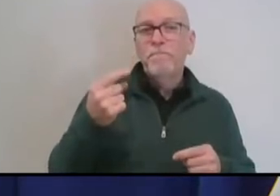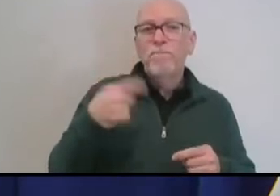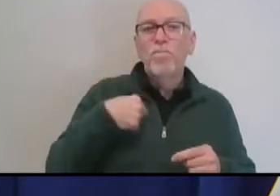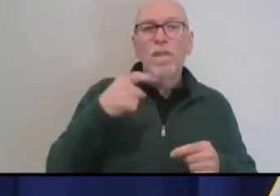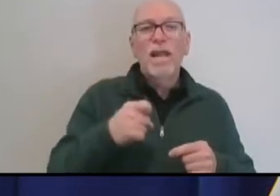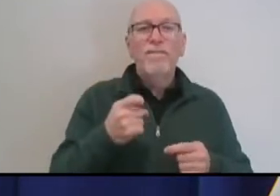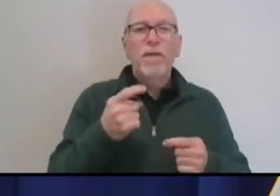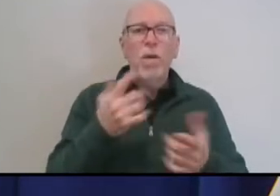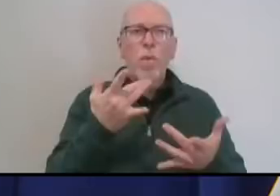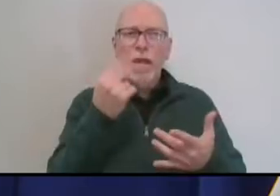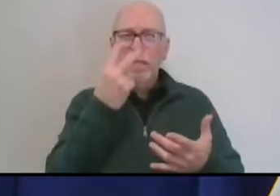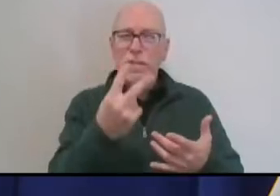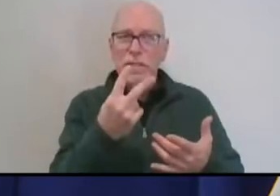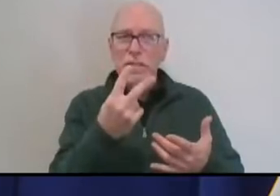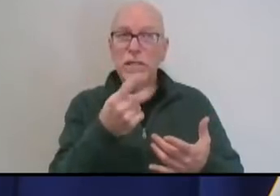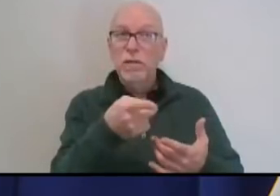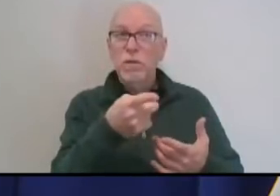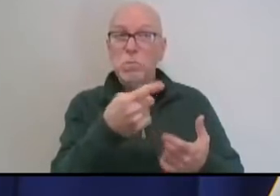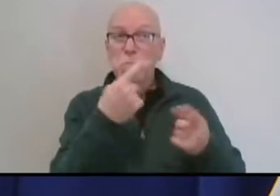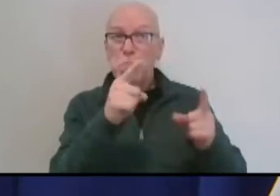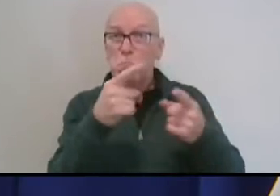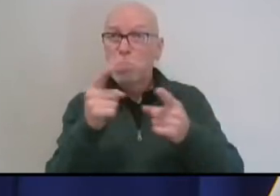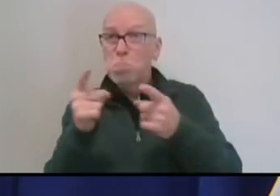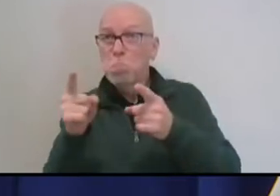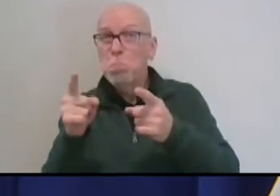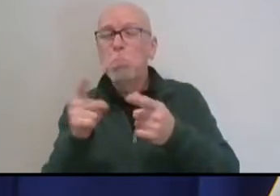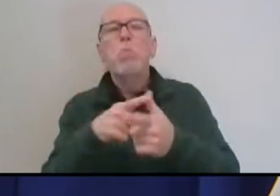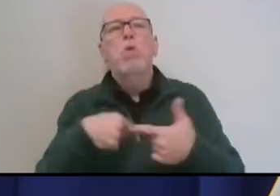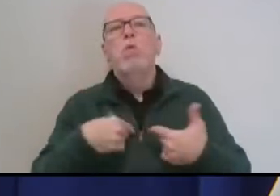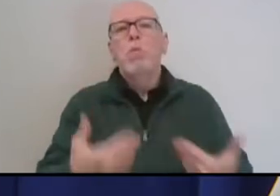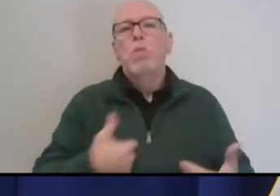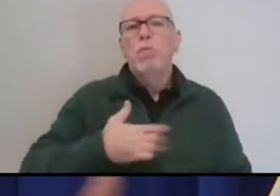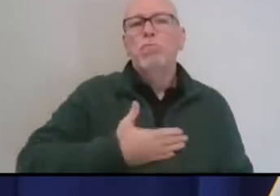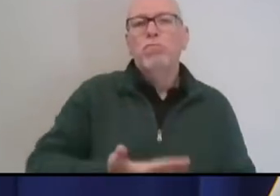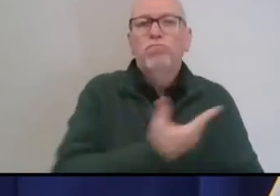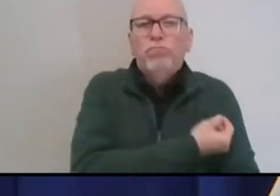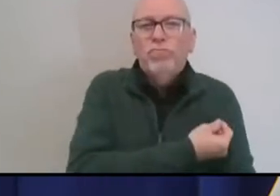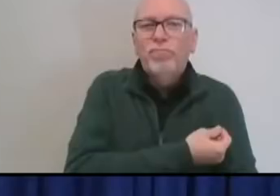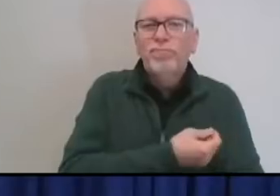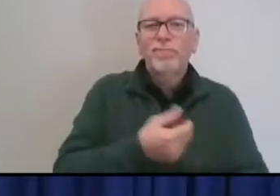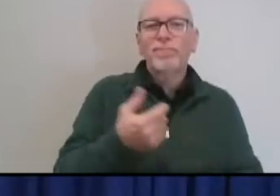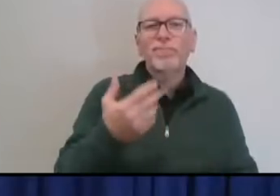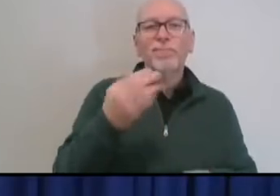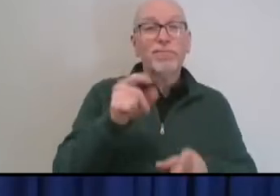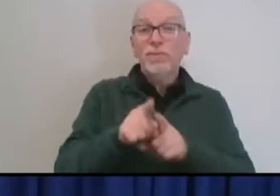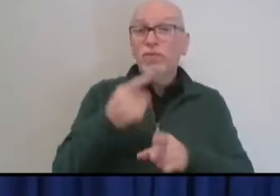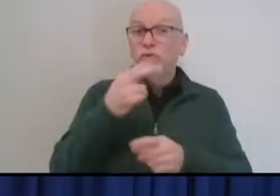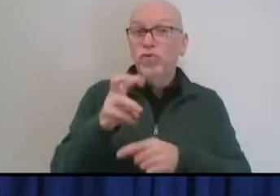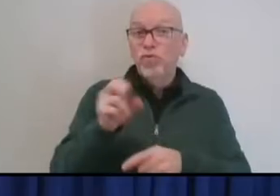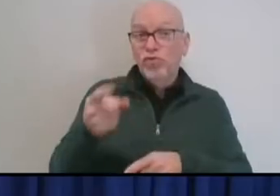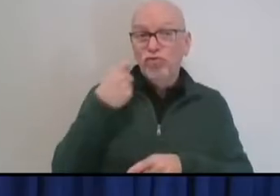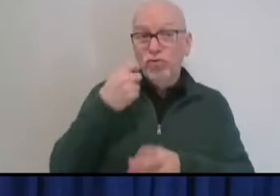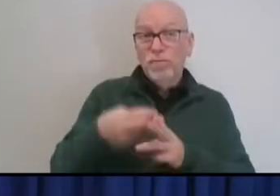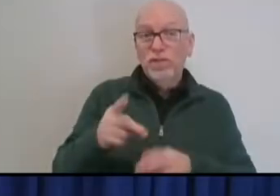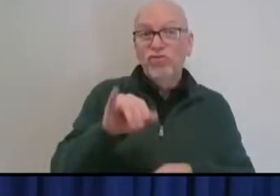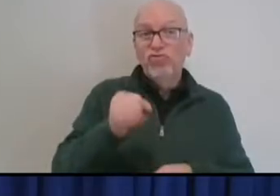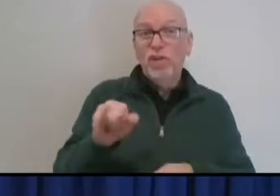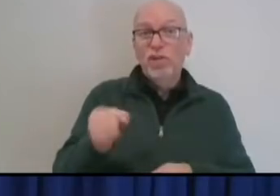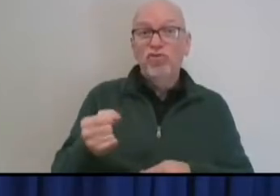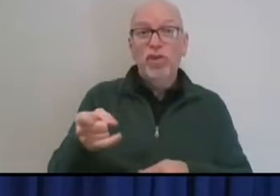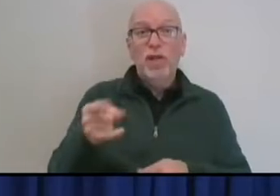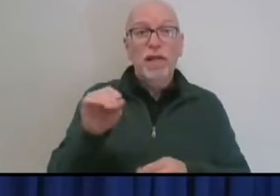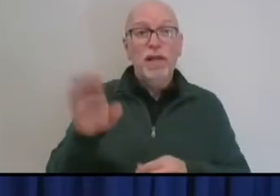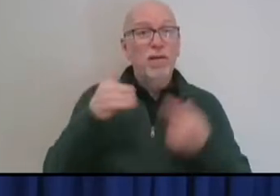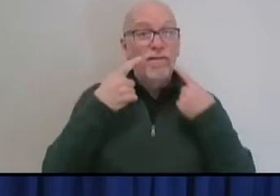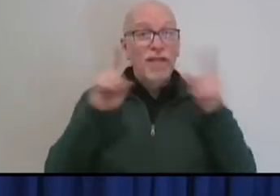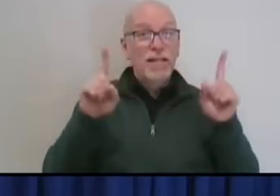me approach with some groups. And the good news is, you just mentioned, J&J, the efficacy.